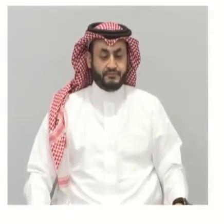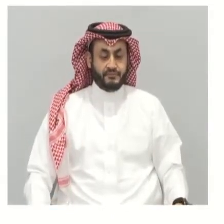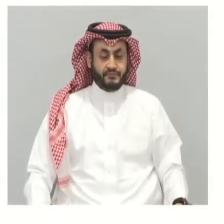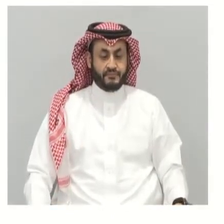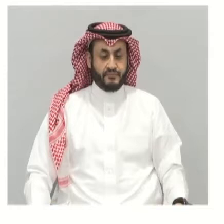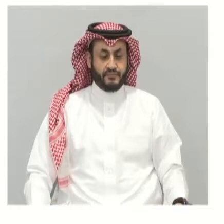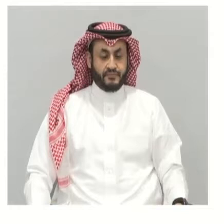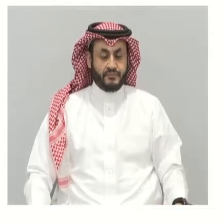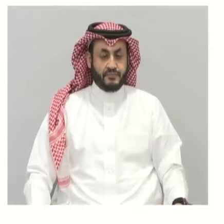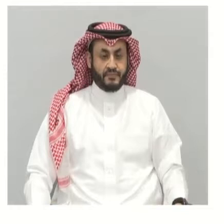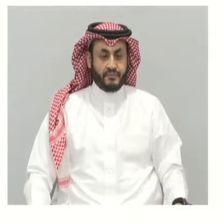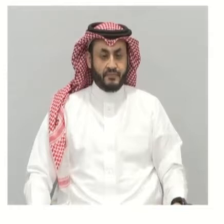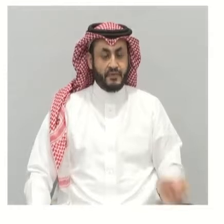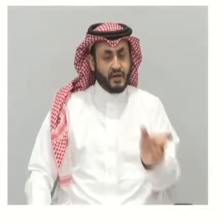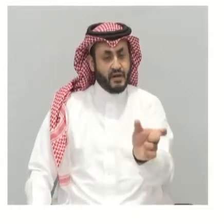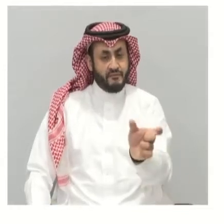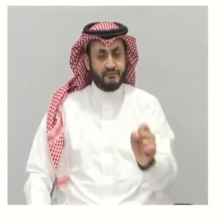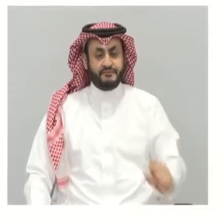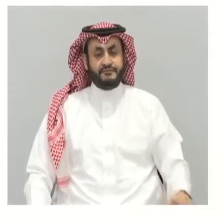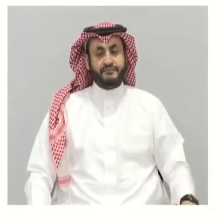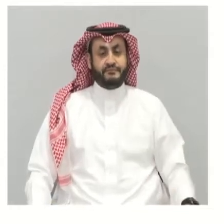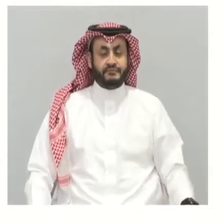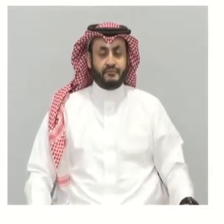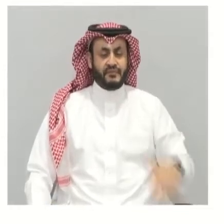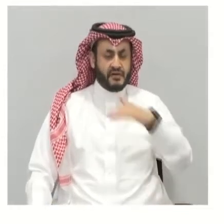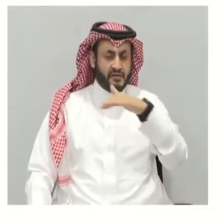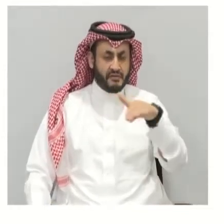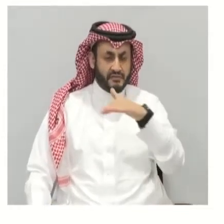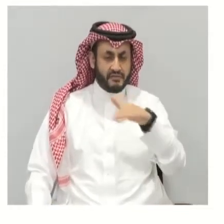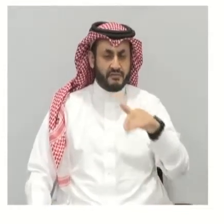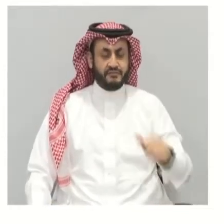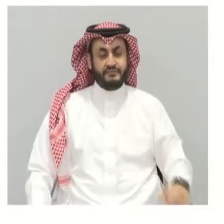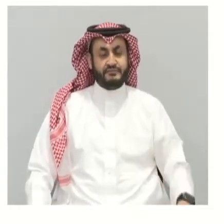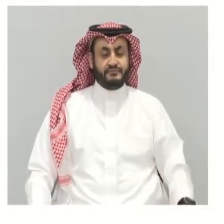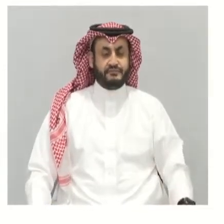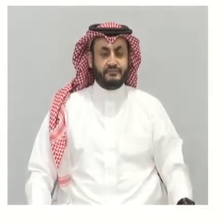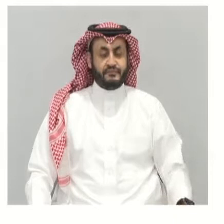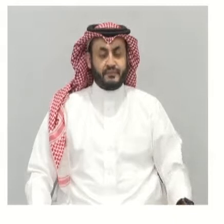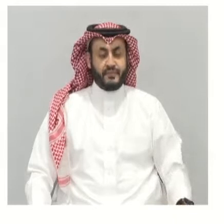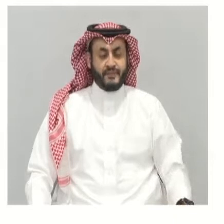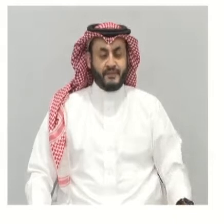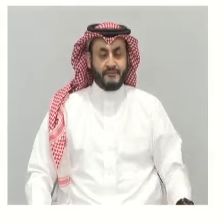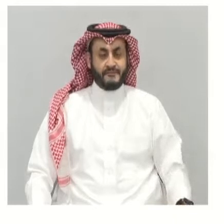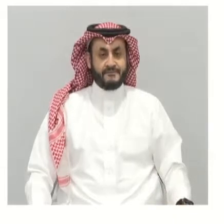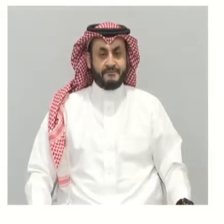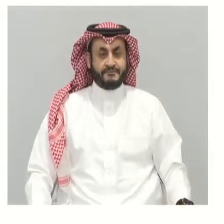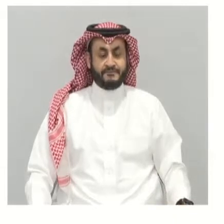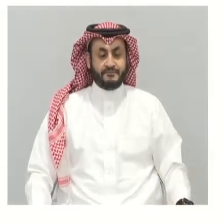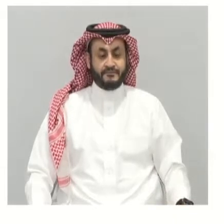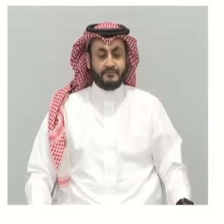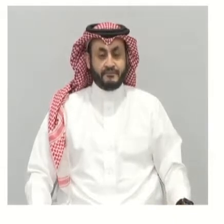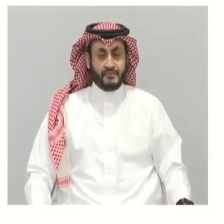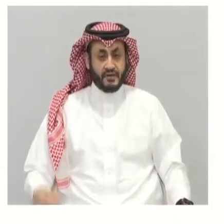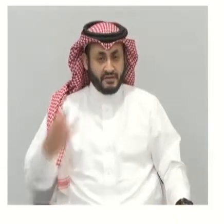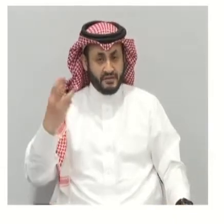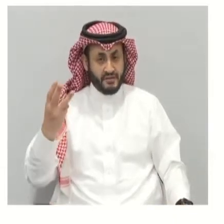this. Khalid often studies in the library. So we changed this three times a